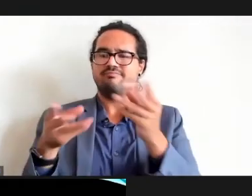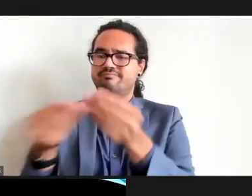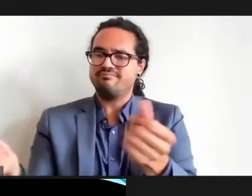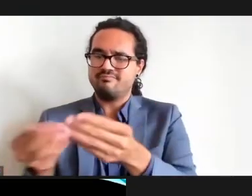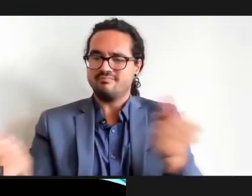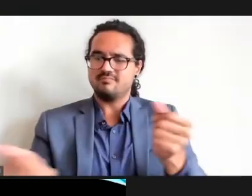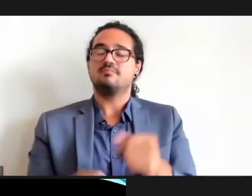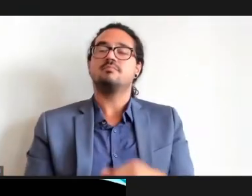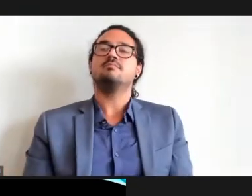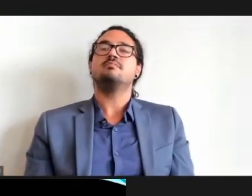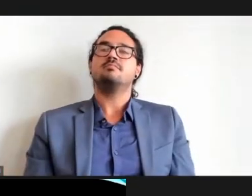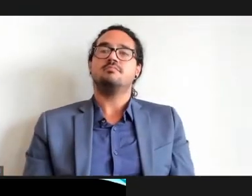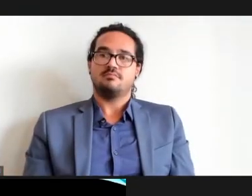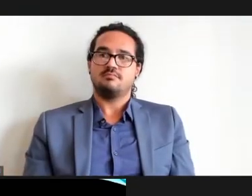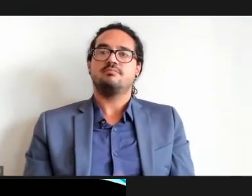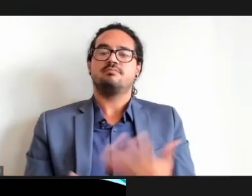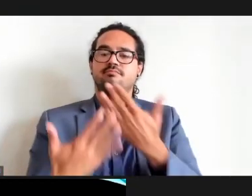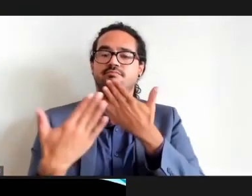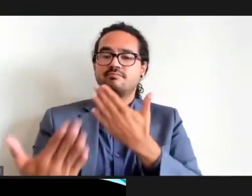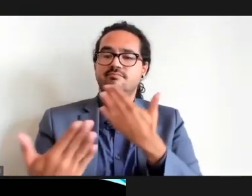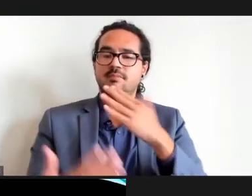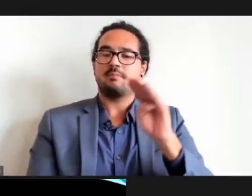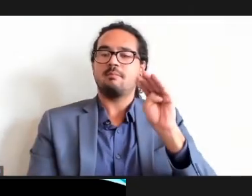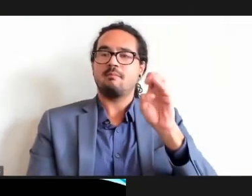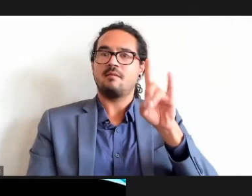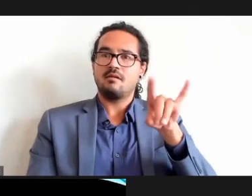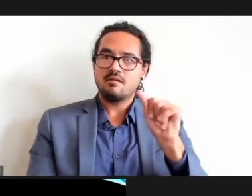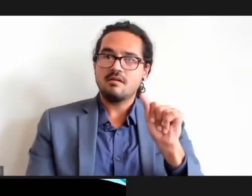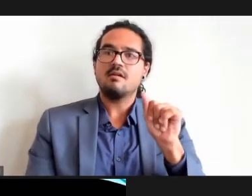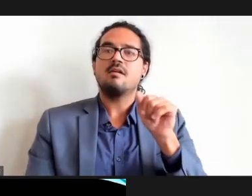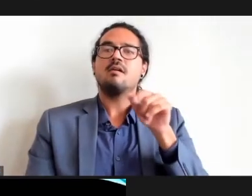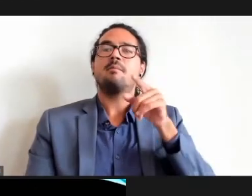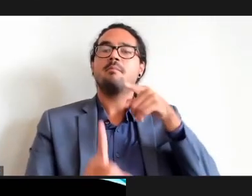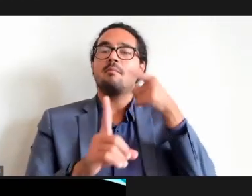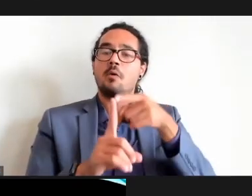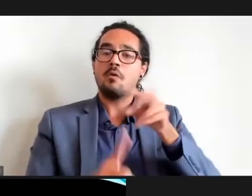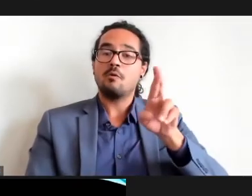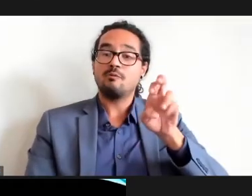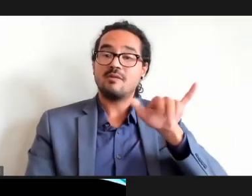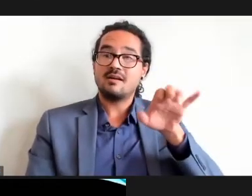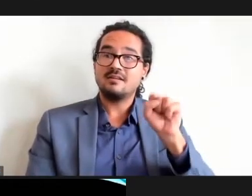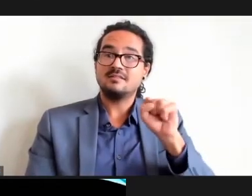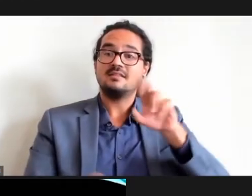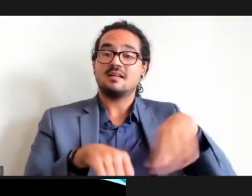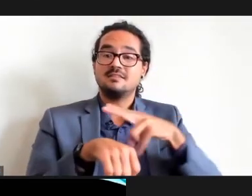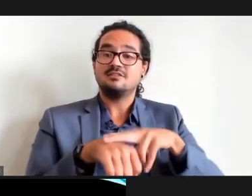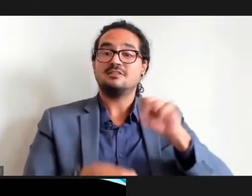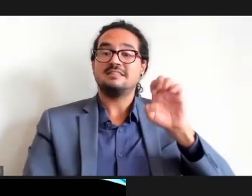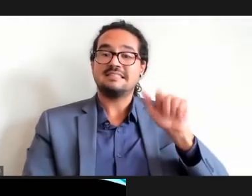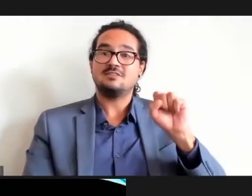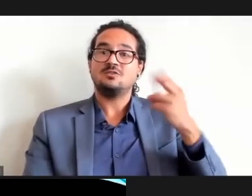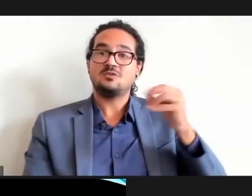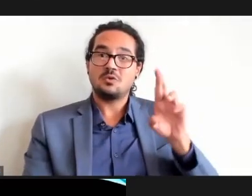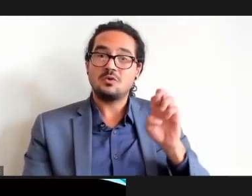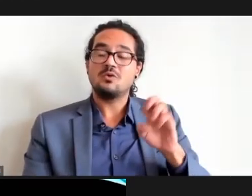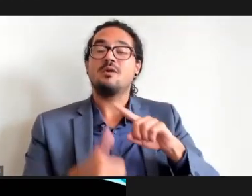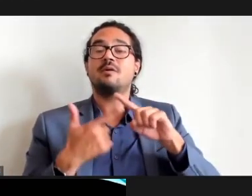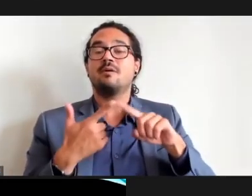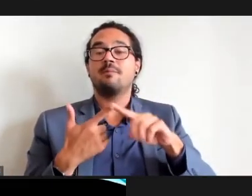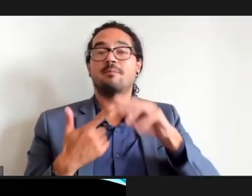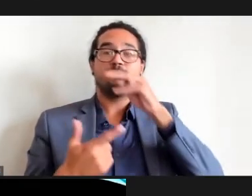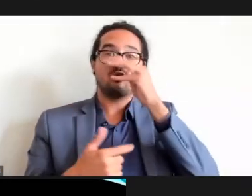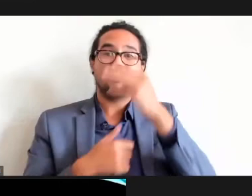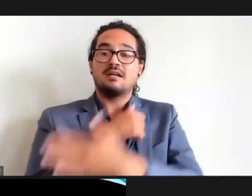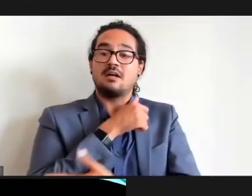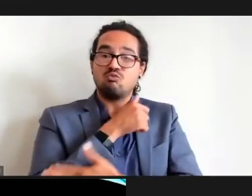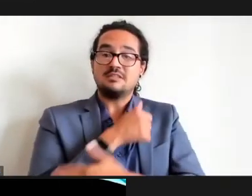County Fire, Point Reyes National Seashore, and the Marin County Sheriff's Office, Twitter, Facebook. And if you're a local resident on Nextdoor, we'll